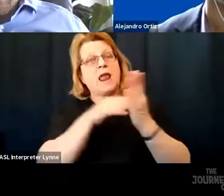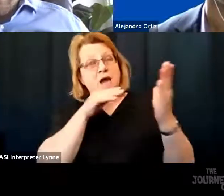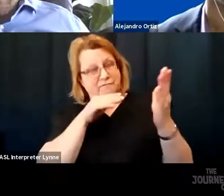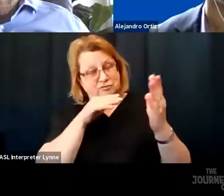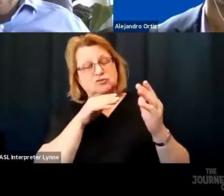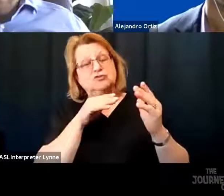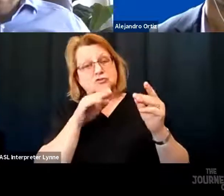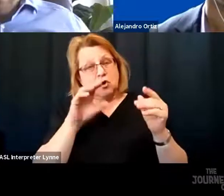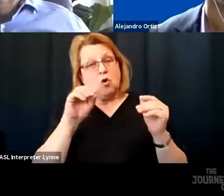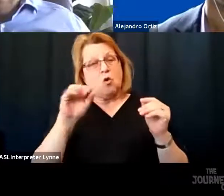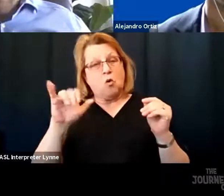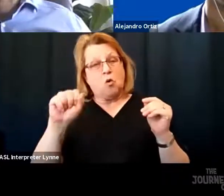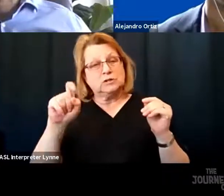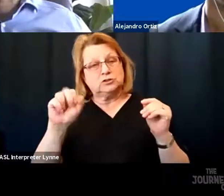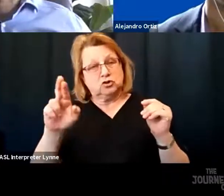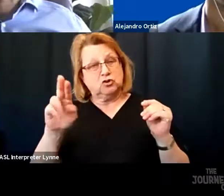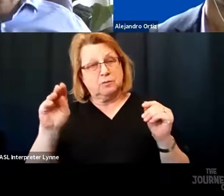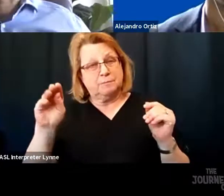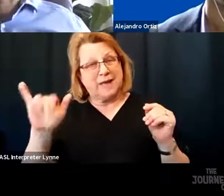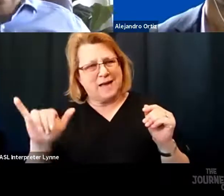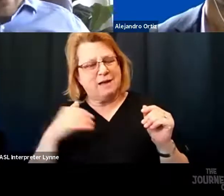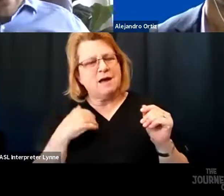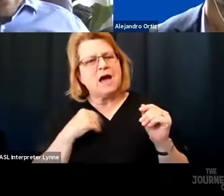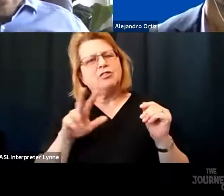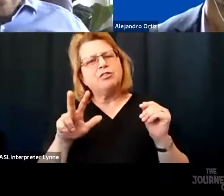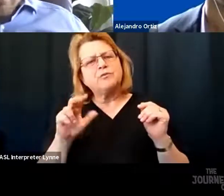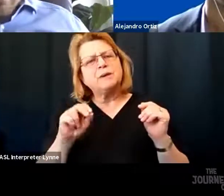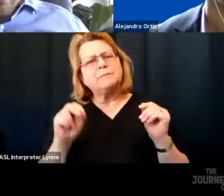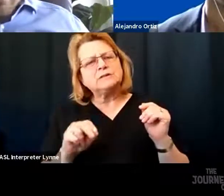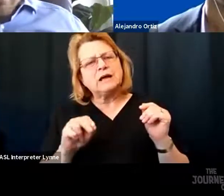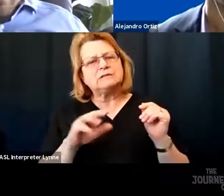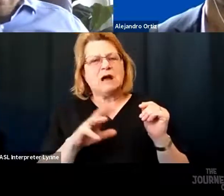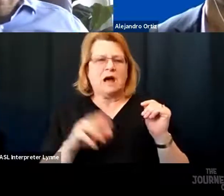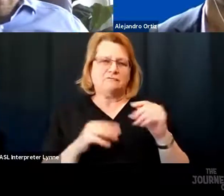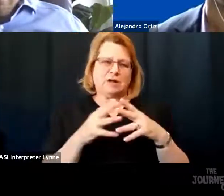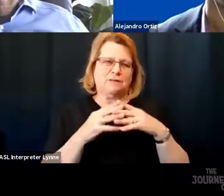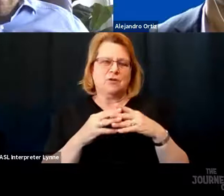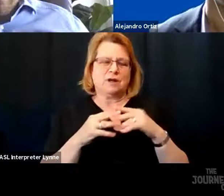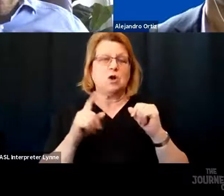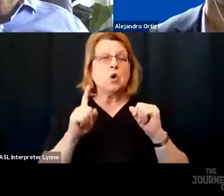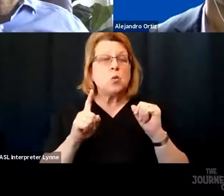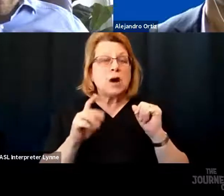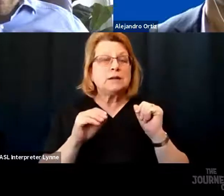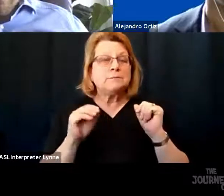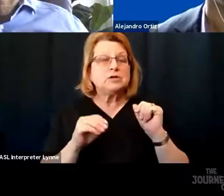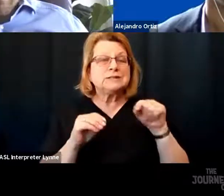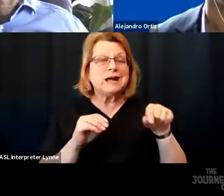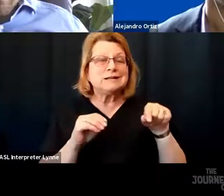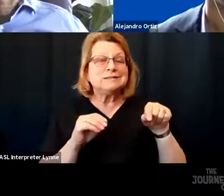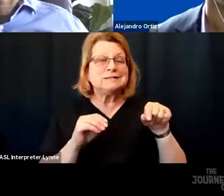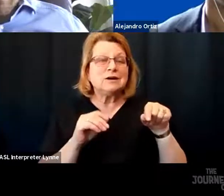town that has, at the time, 3% African Americans, and only 1% of those were income